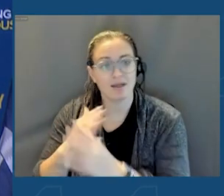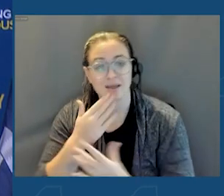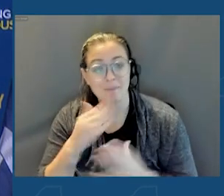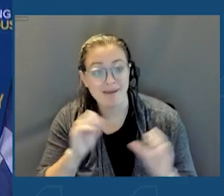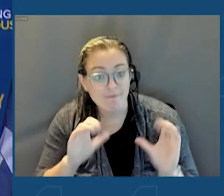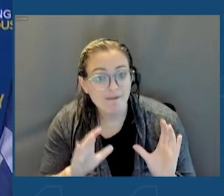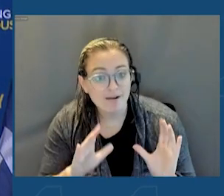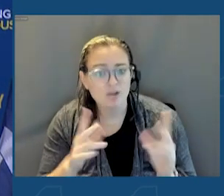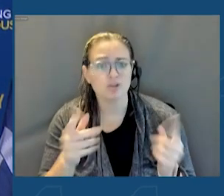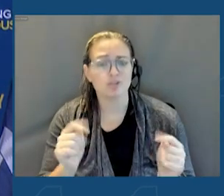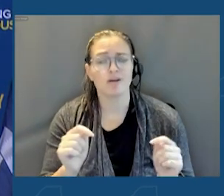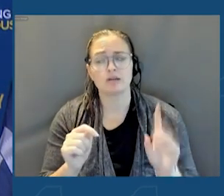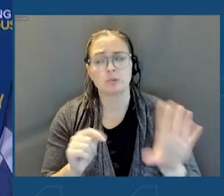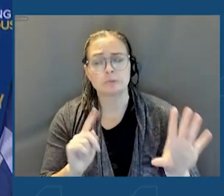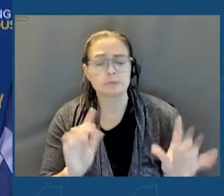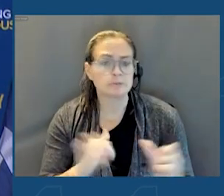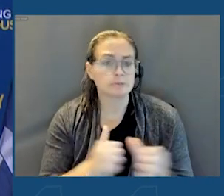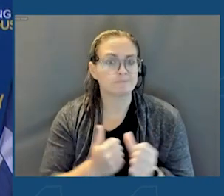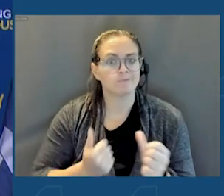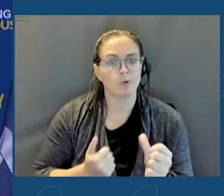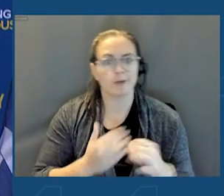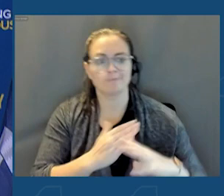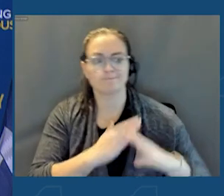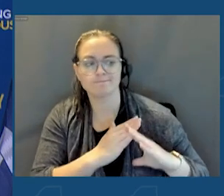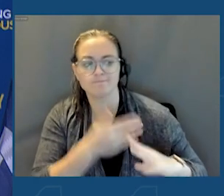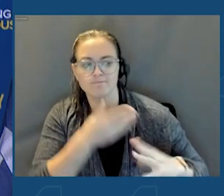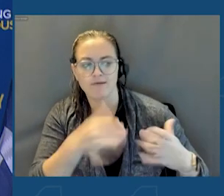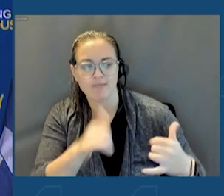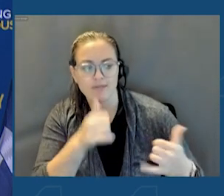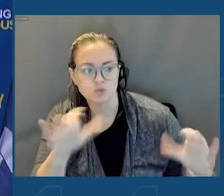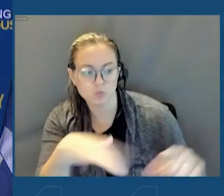trying to thwart our efforts to do the right thing,